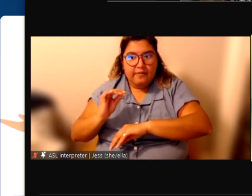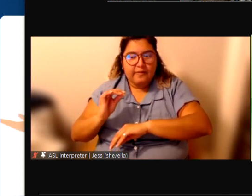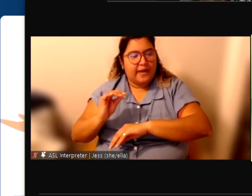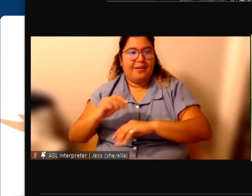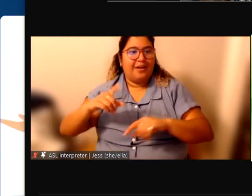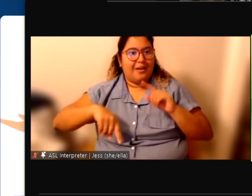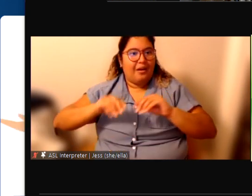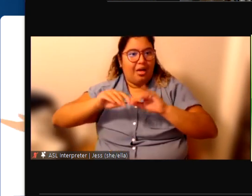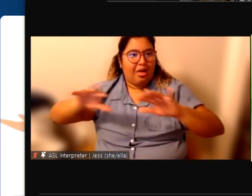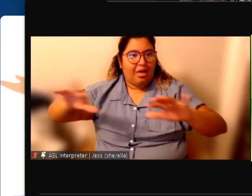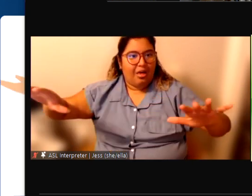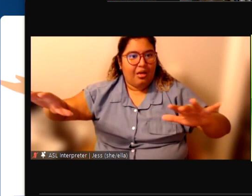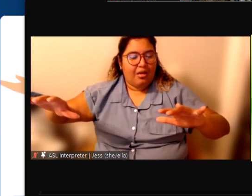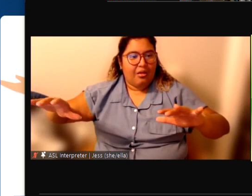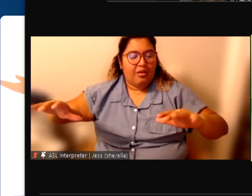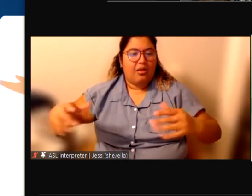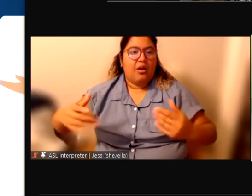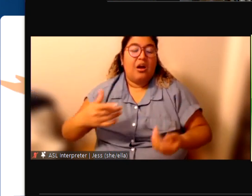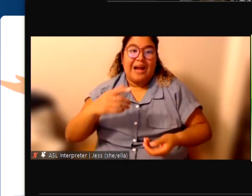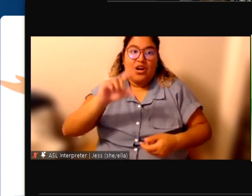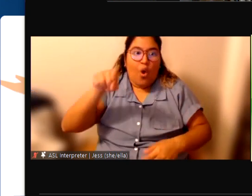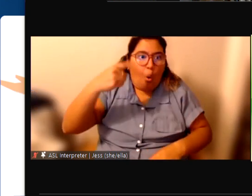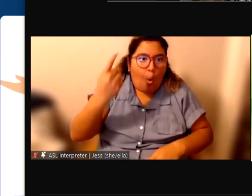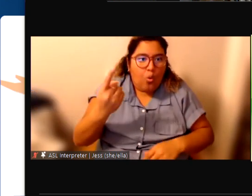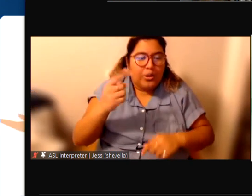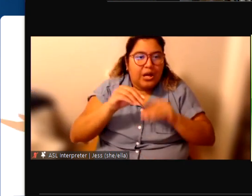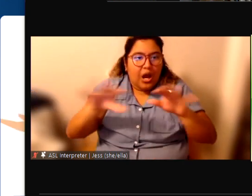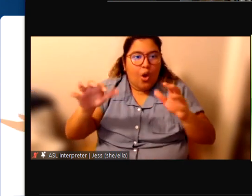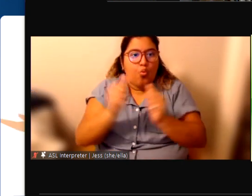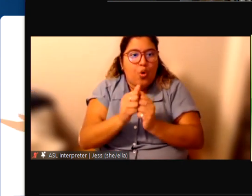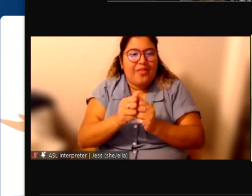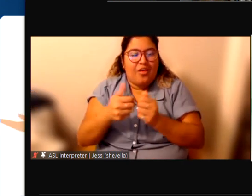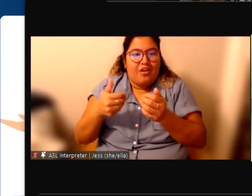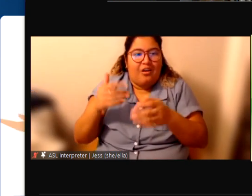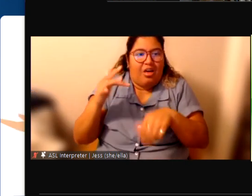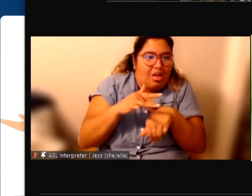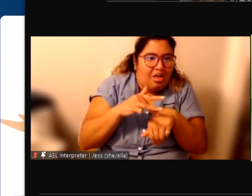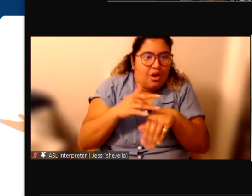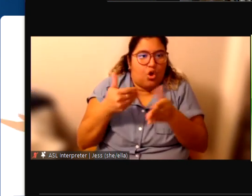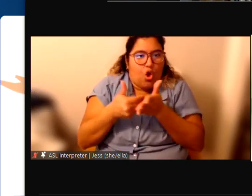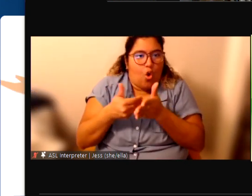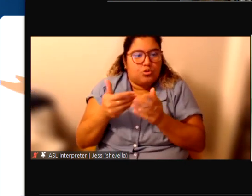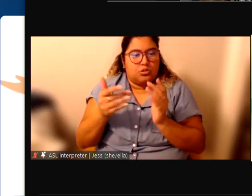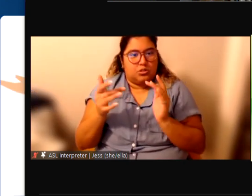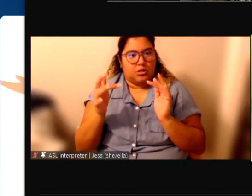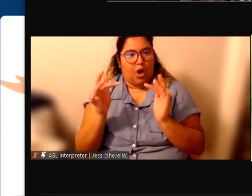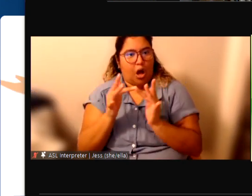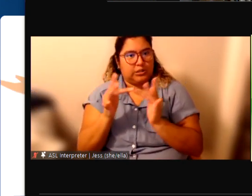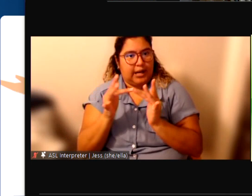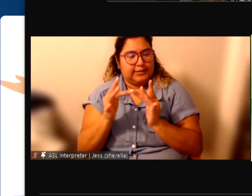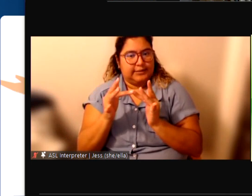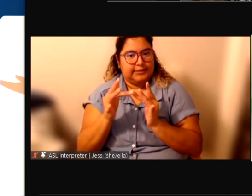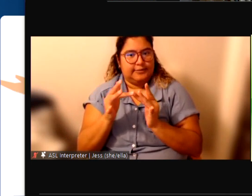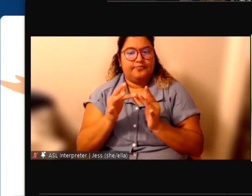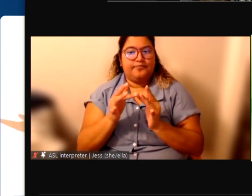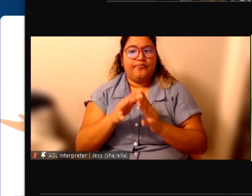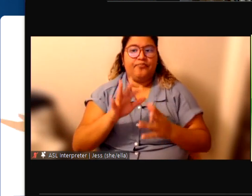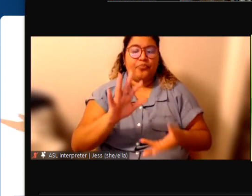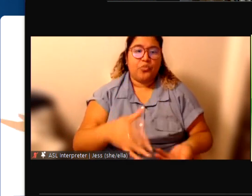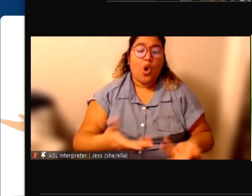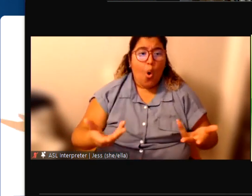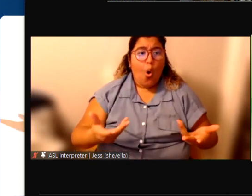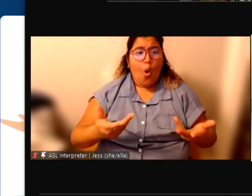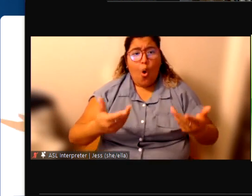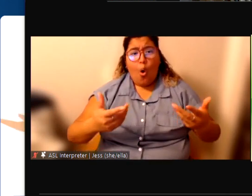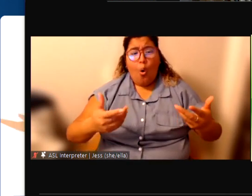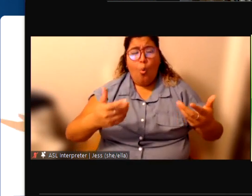for all those reasons, we should be reassured, but not rest on our laurels that because we have that opportunity to get